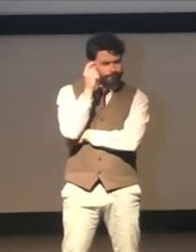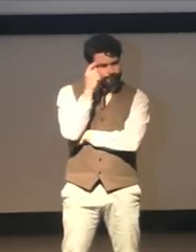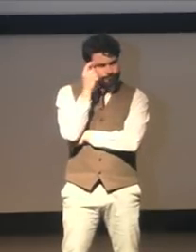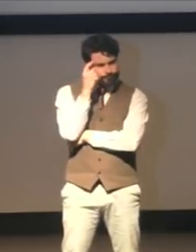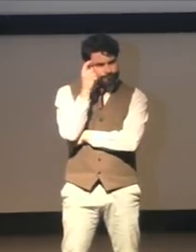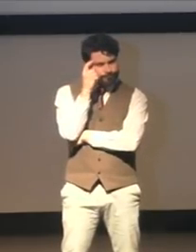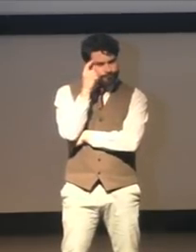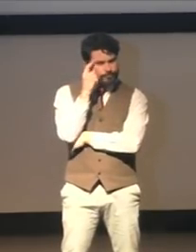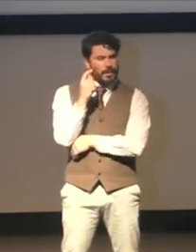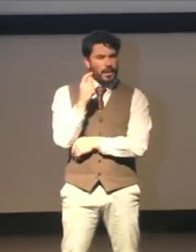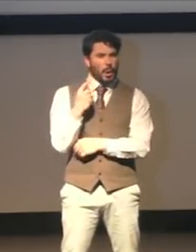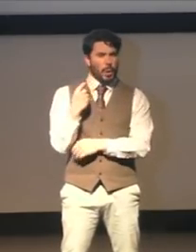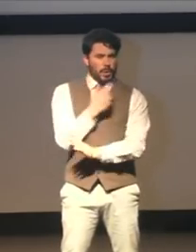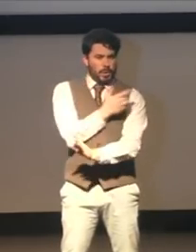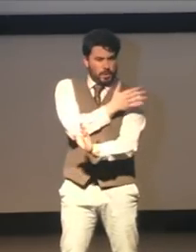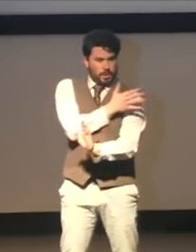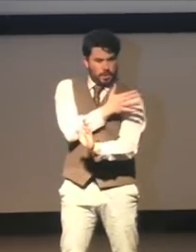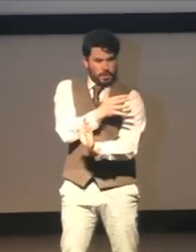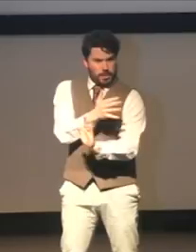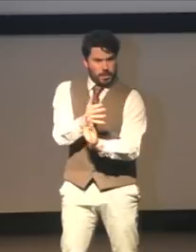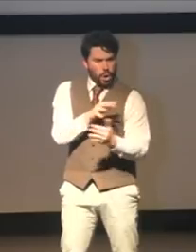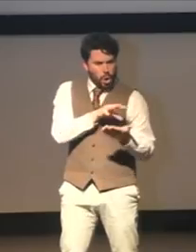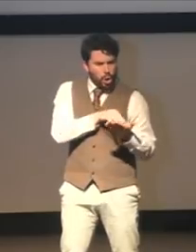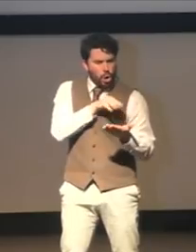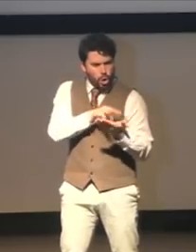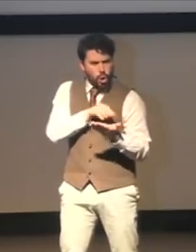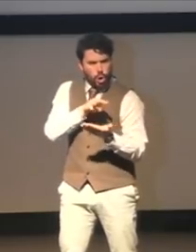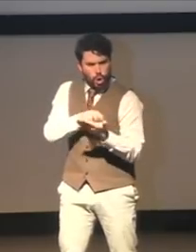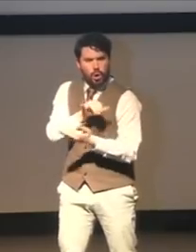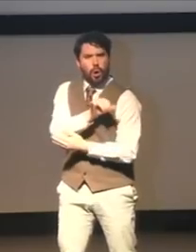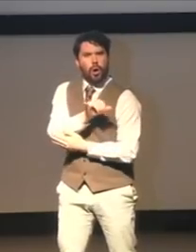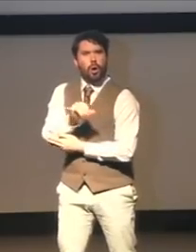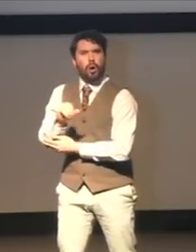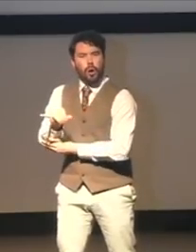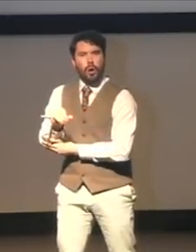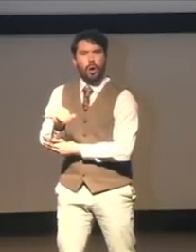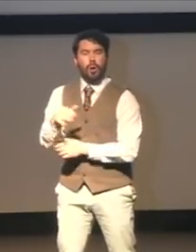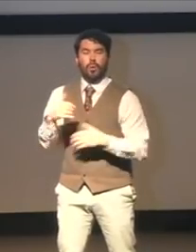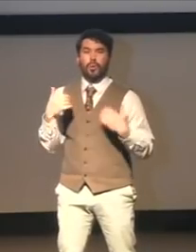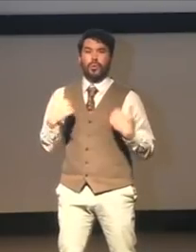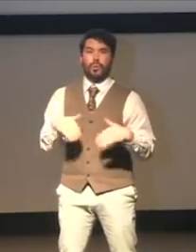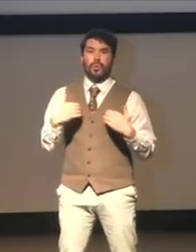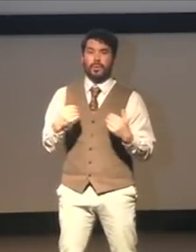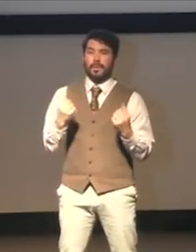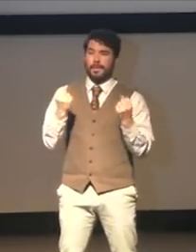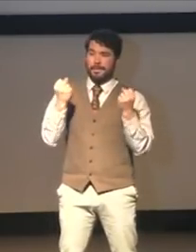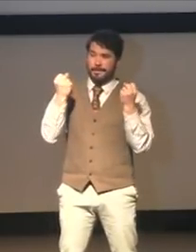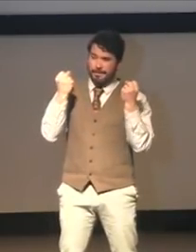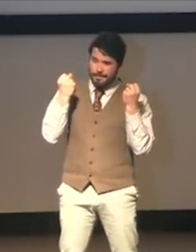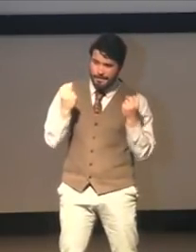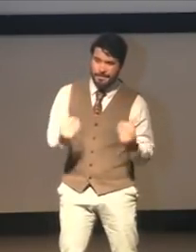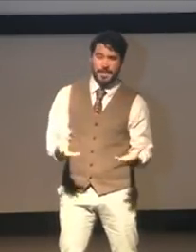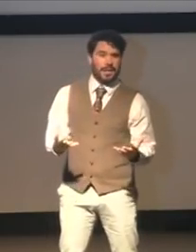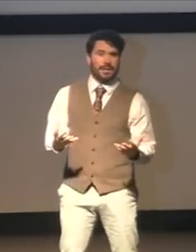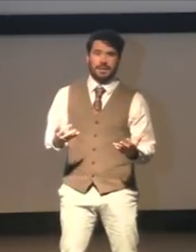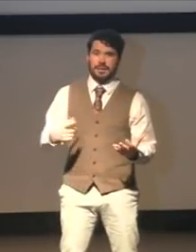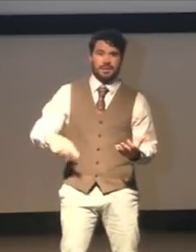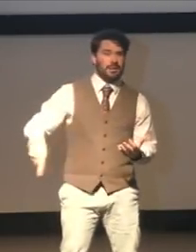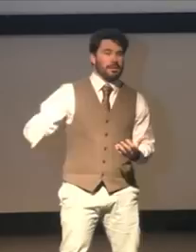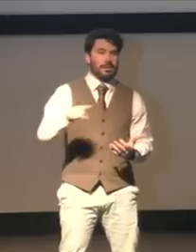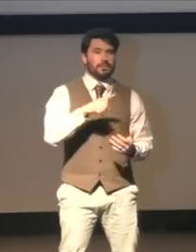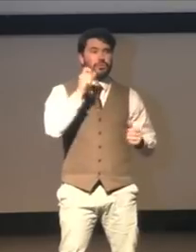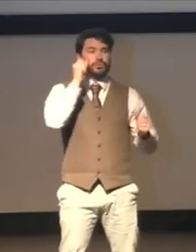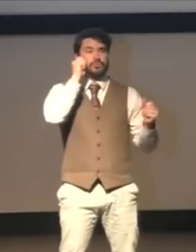we've discovered in this process. I think most of us have been amazed by the rapidity with which we can